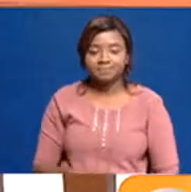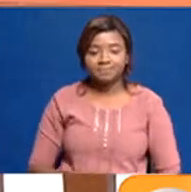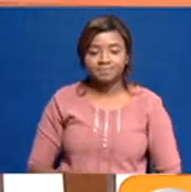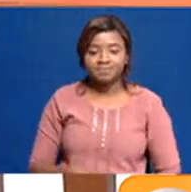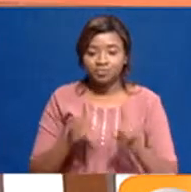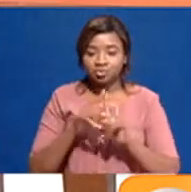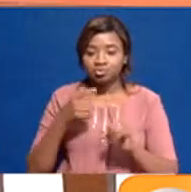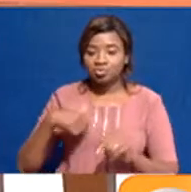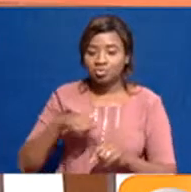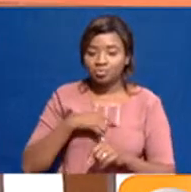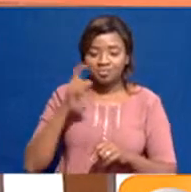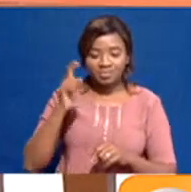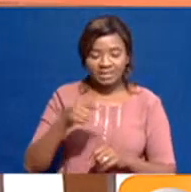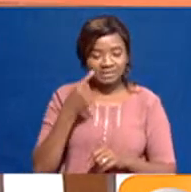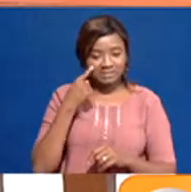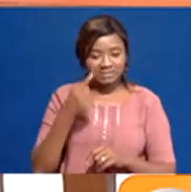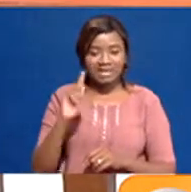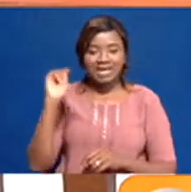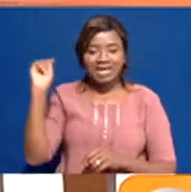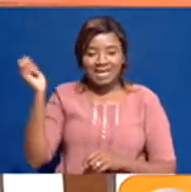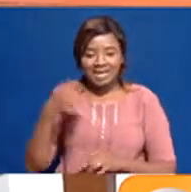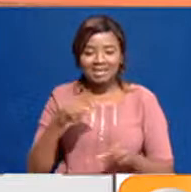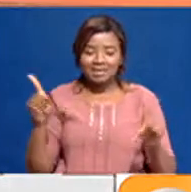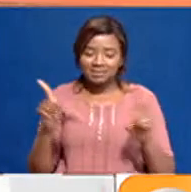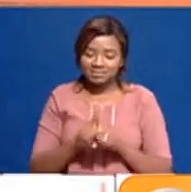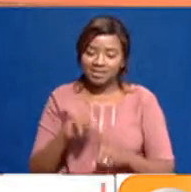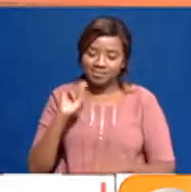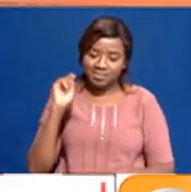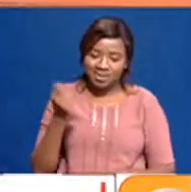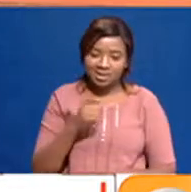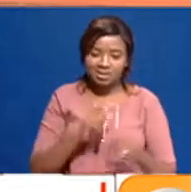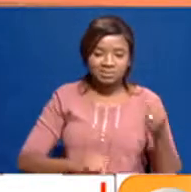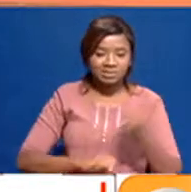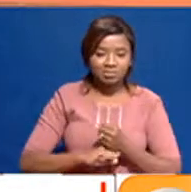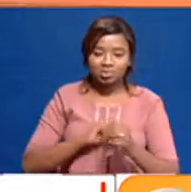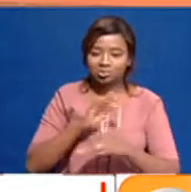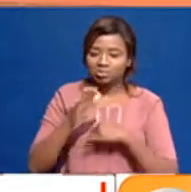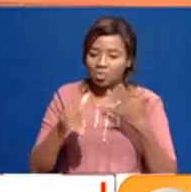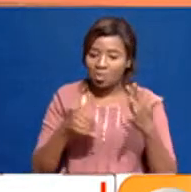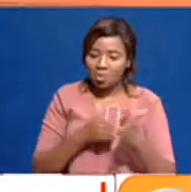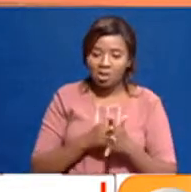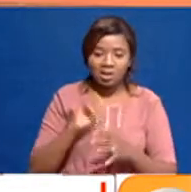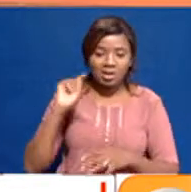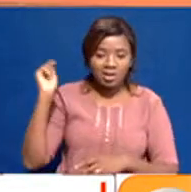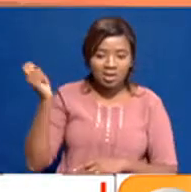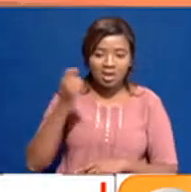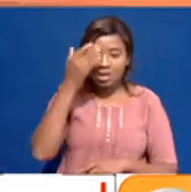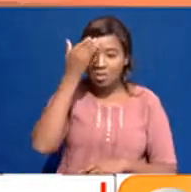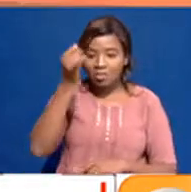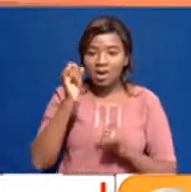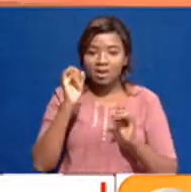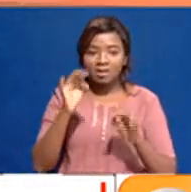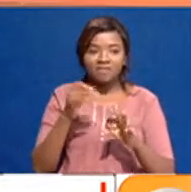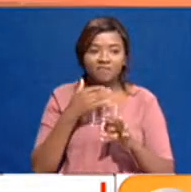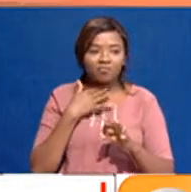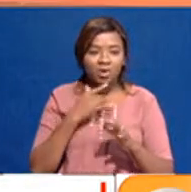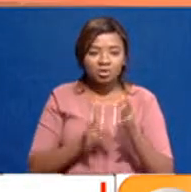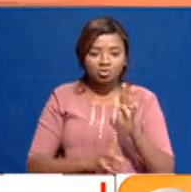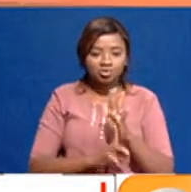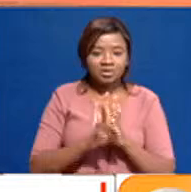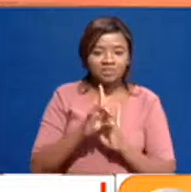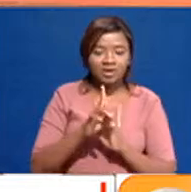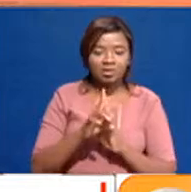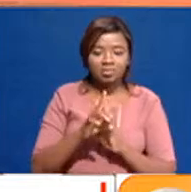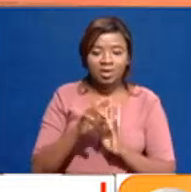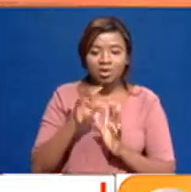retain Kenya as Kenya for all Kenyans. There is developing an orientation